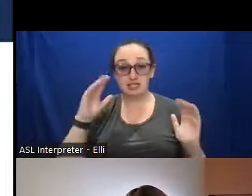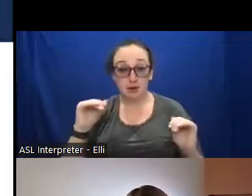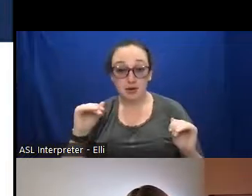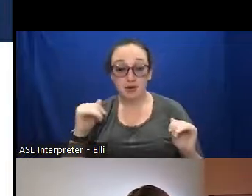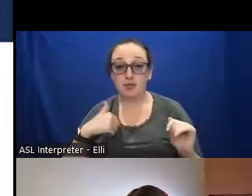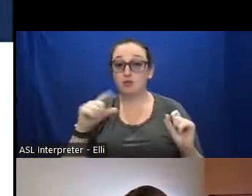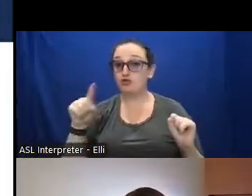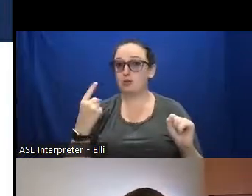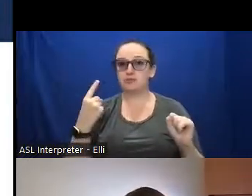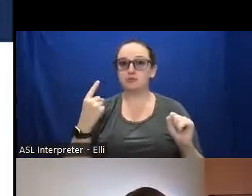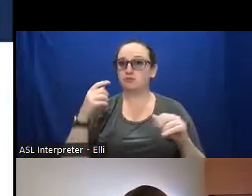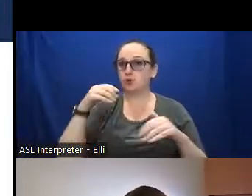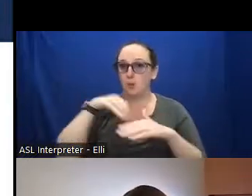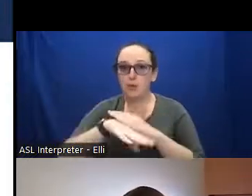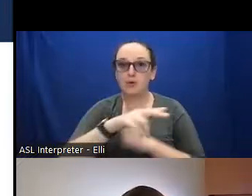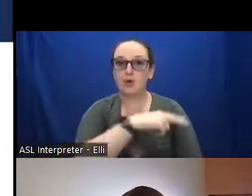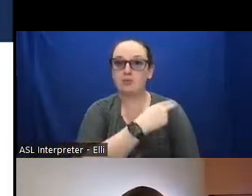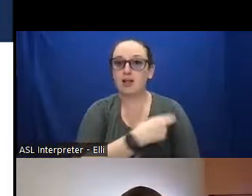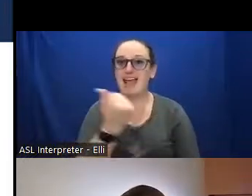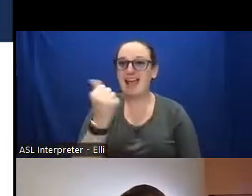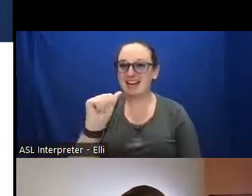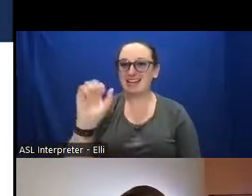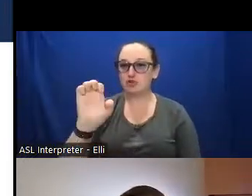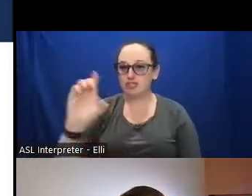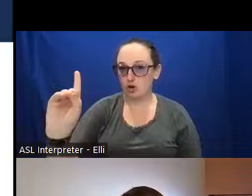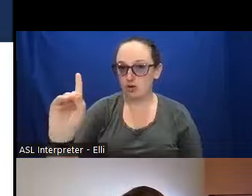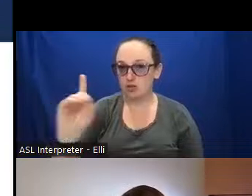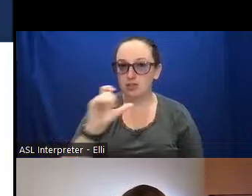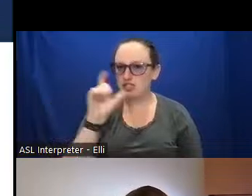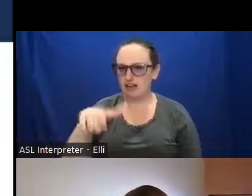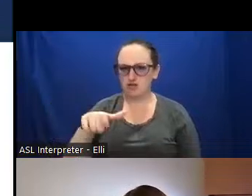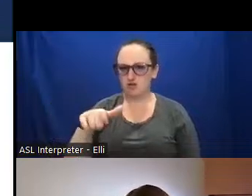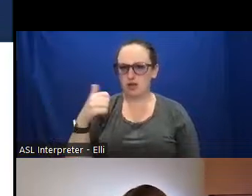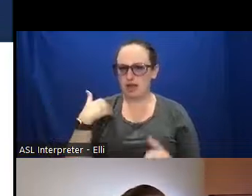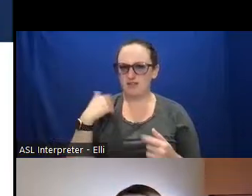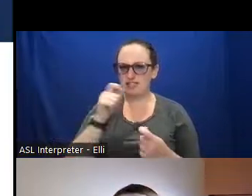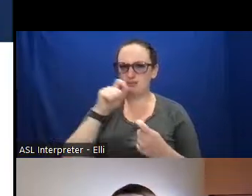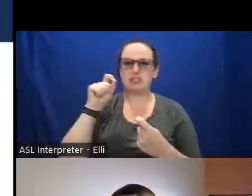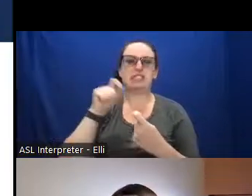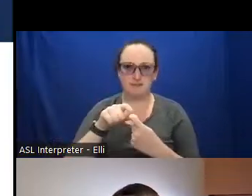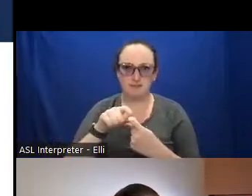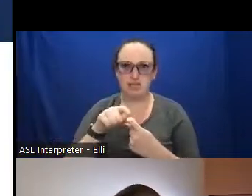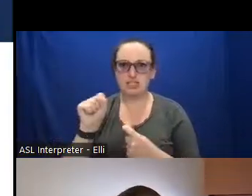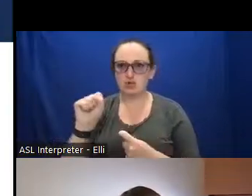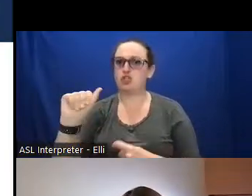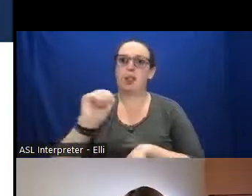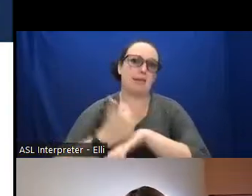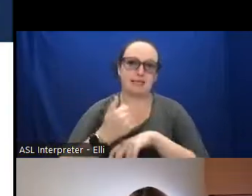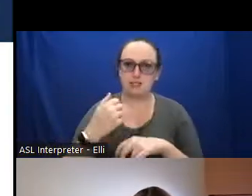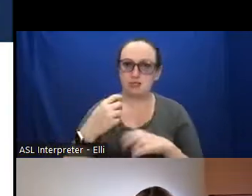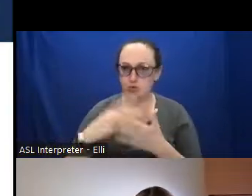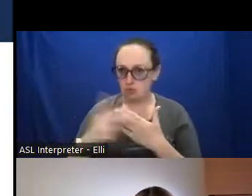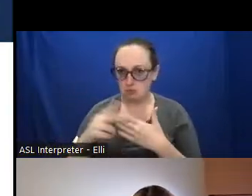can present to really any emergency department. This doesn't even have to be a place with a safe program or a forensic medical